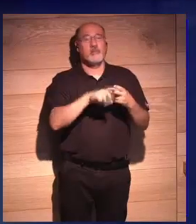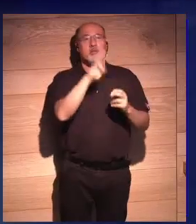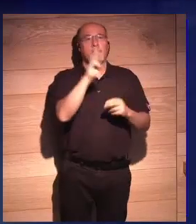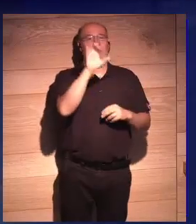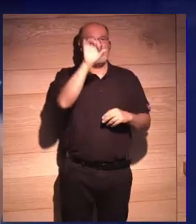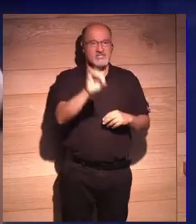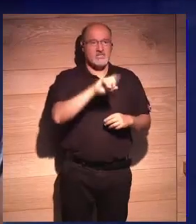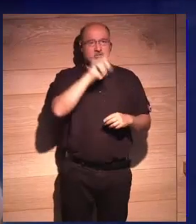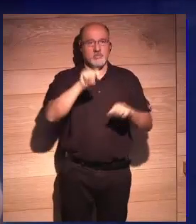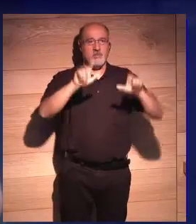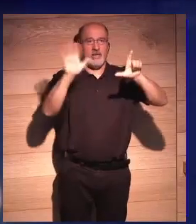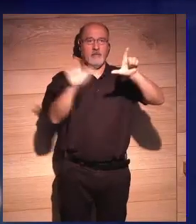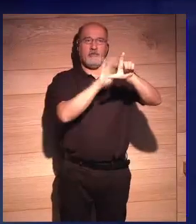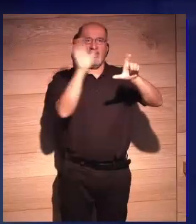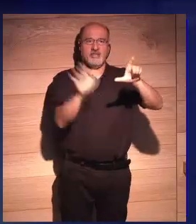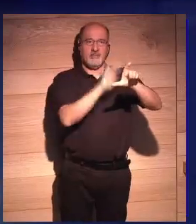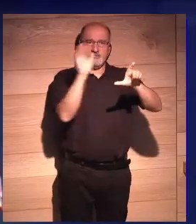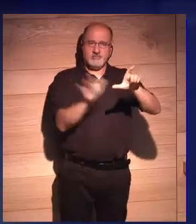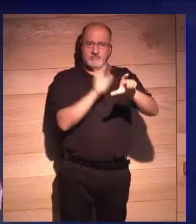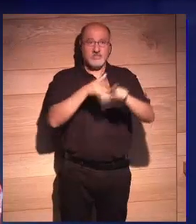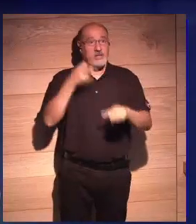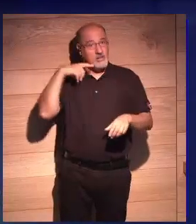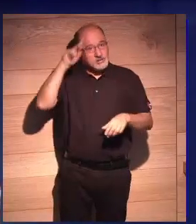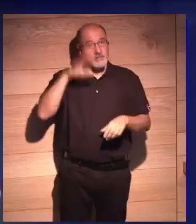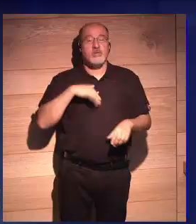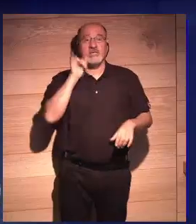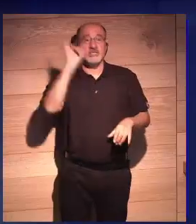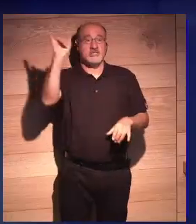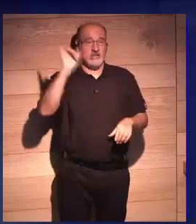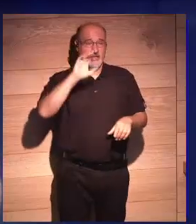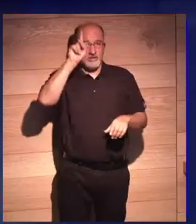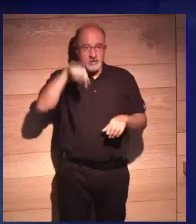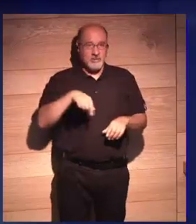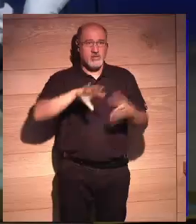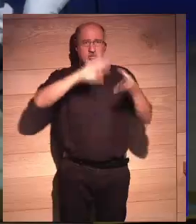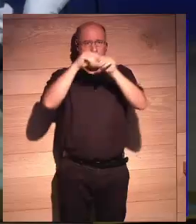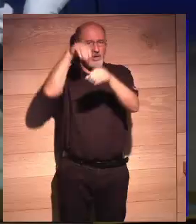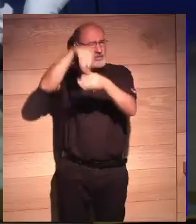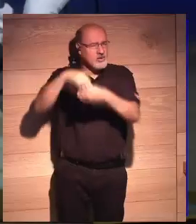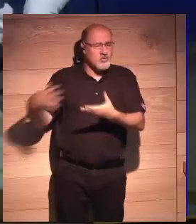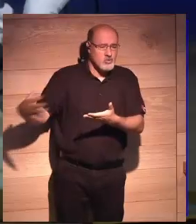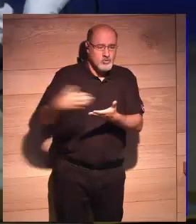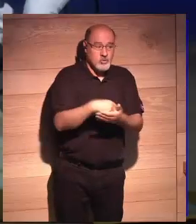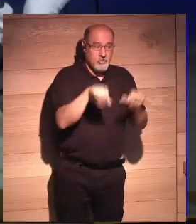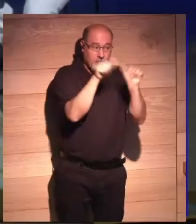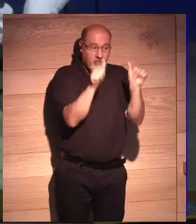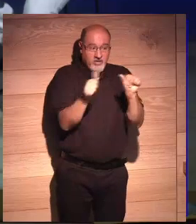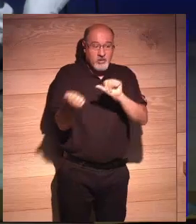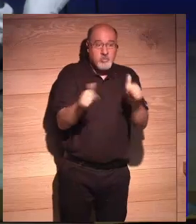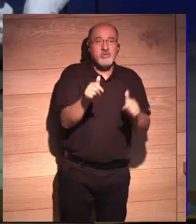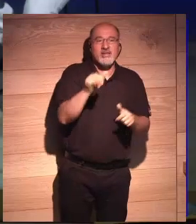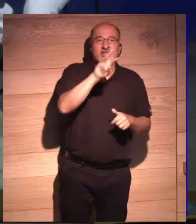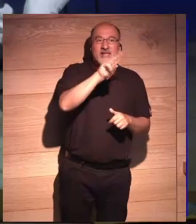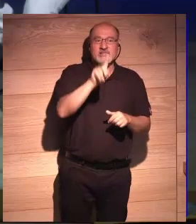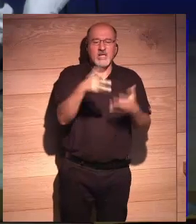VR, for PlayStation, for screens. We have a different content. The Instagram experiences are different. Content is adapted. Everything